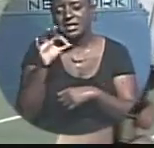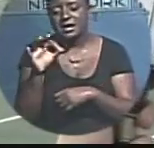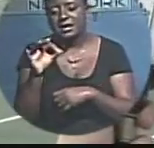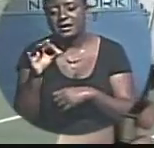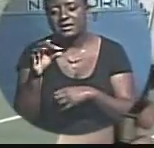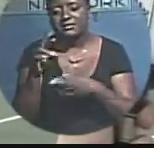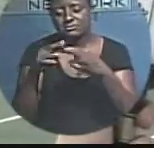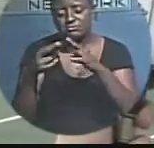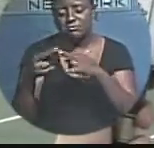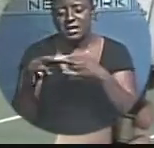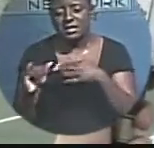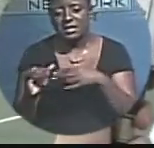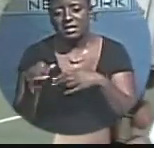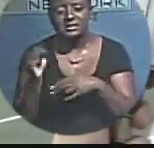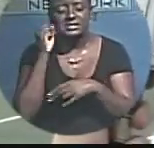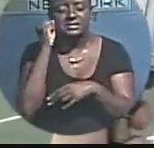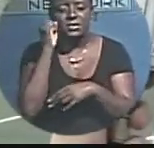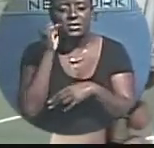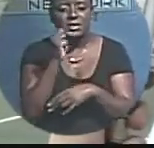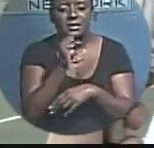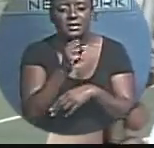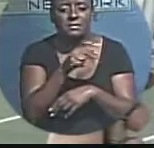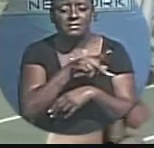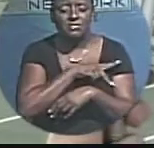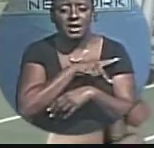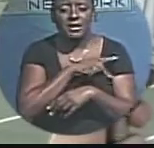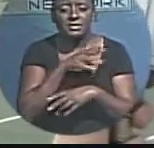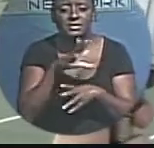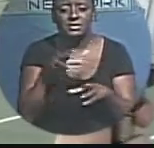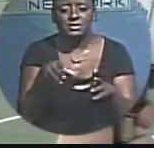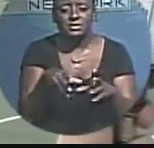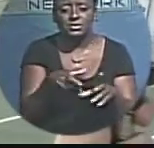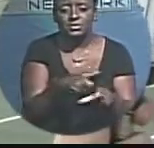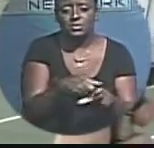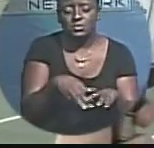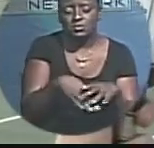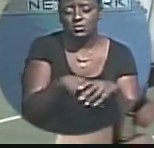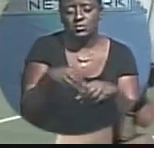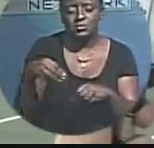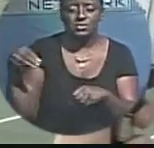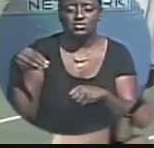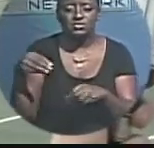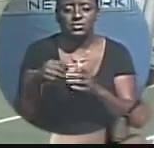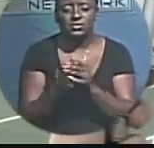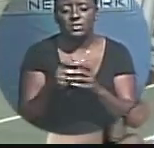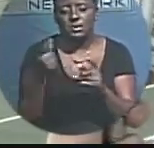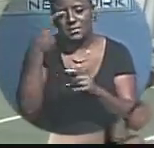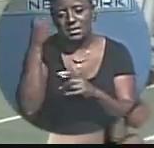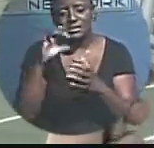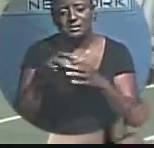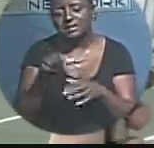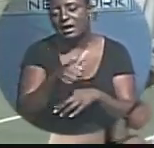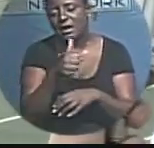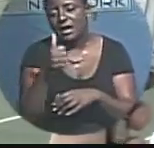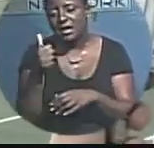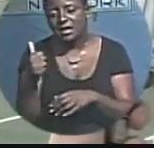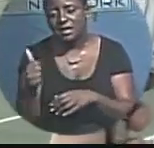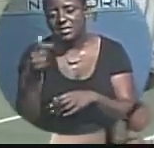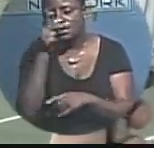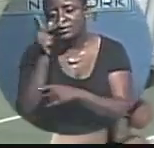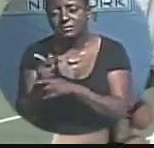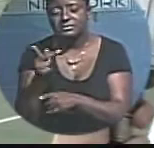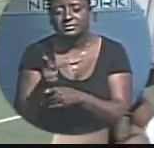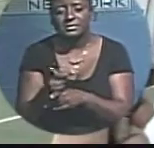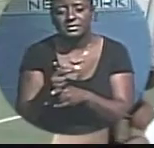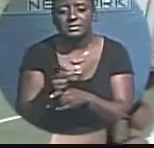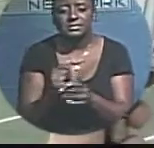Pratt, surprisingly, had to withdraw because she had other commitments. I think she's playing WTA tournaments now. She has a WTA ranking, but